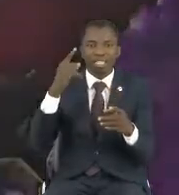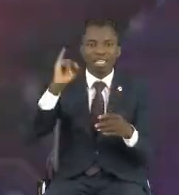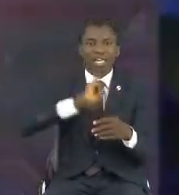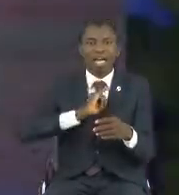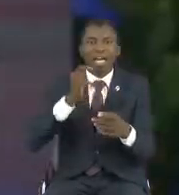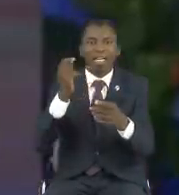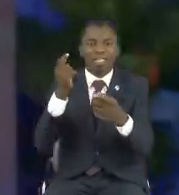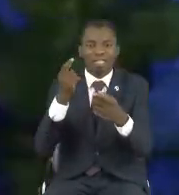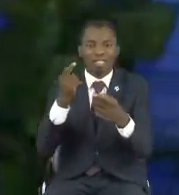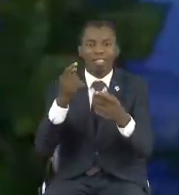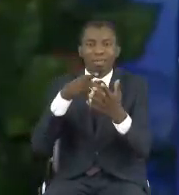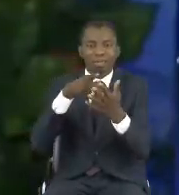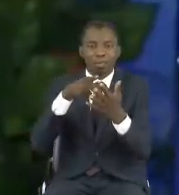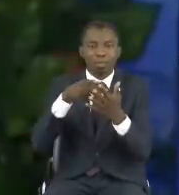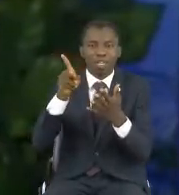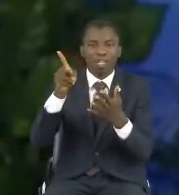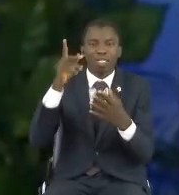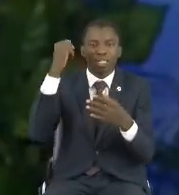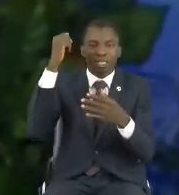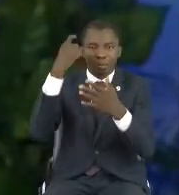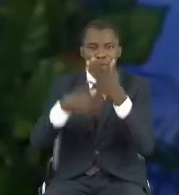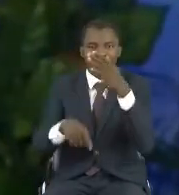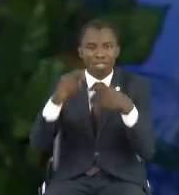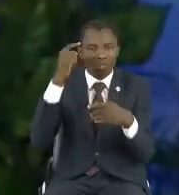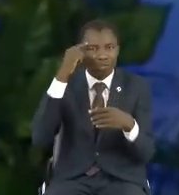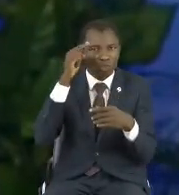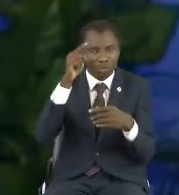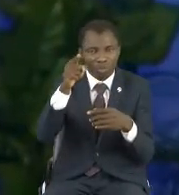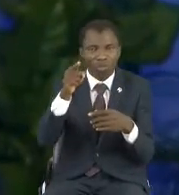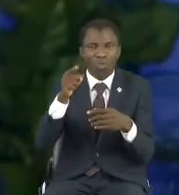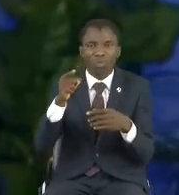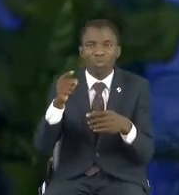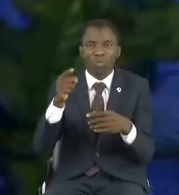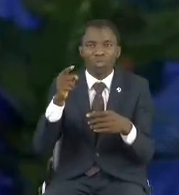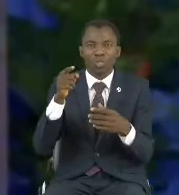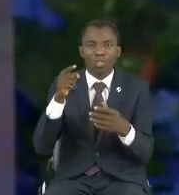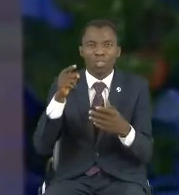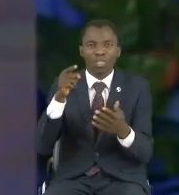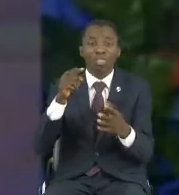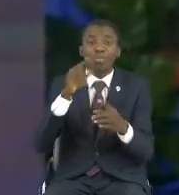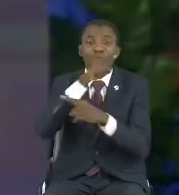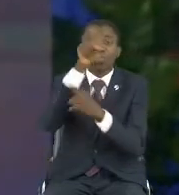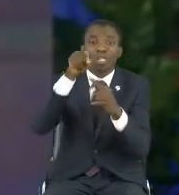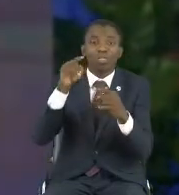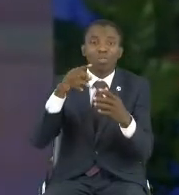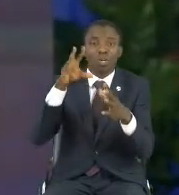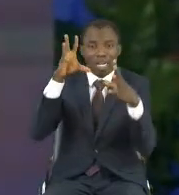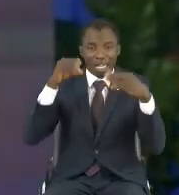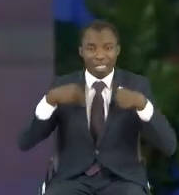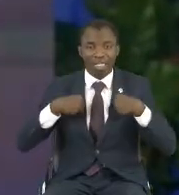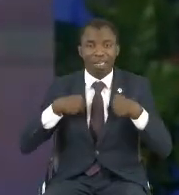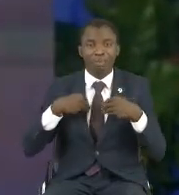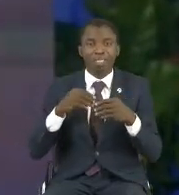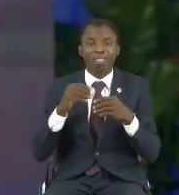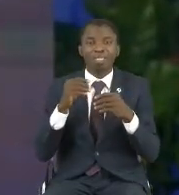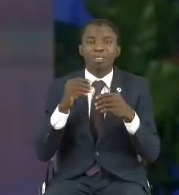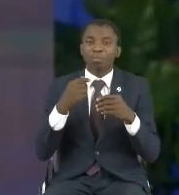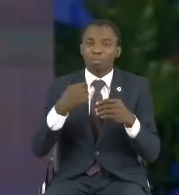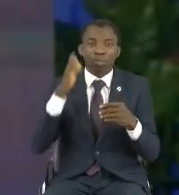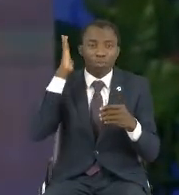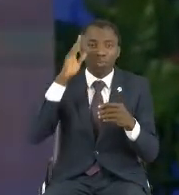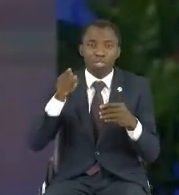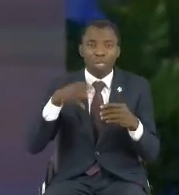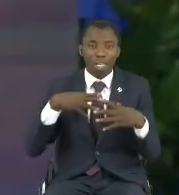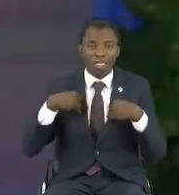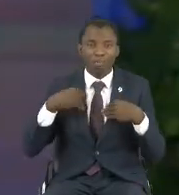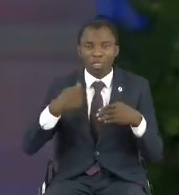the price for you. Will you accept me? If you say no,